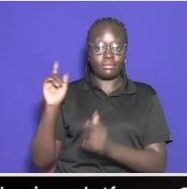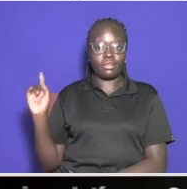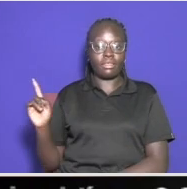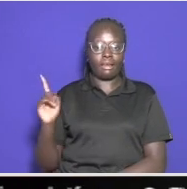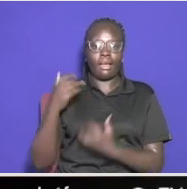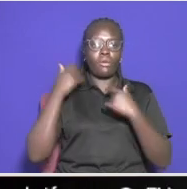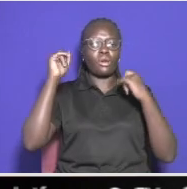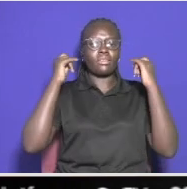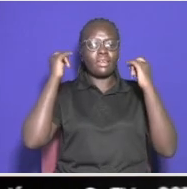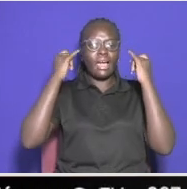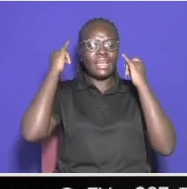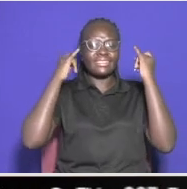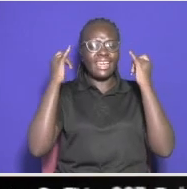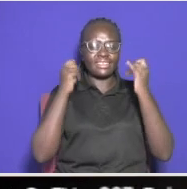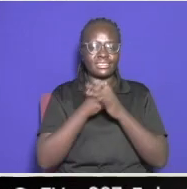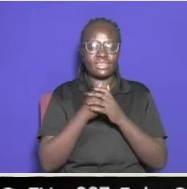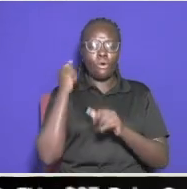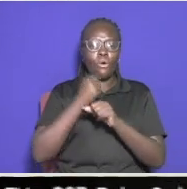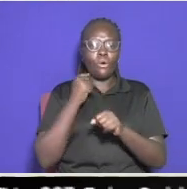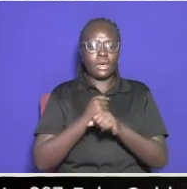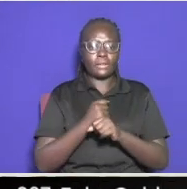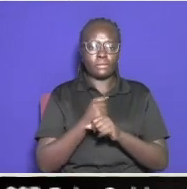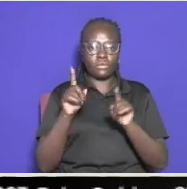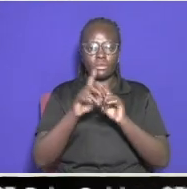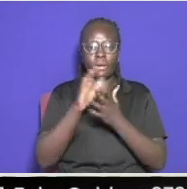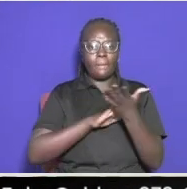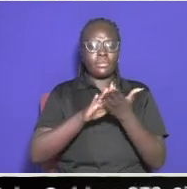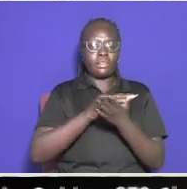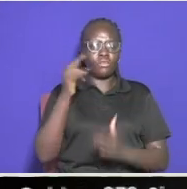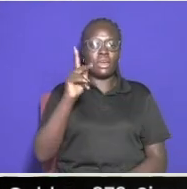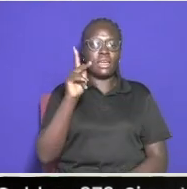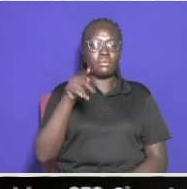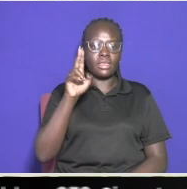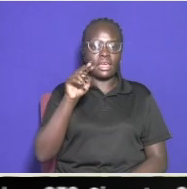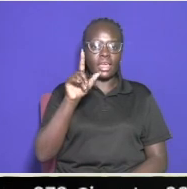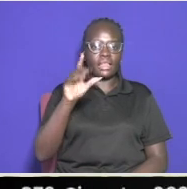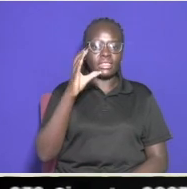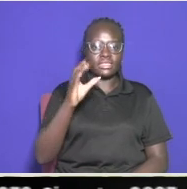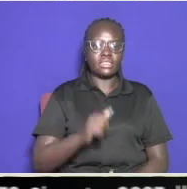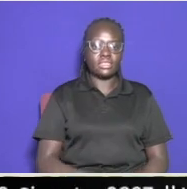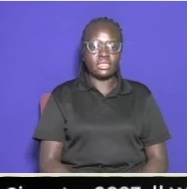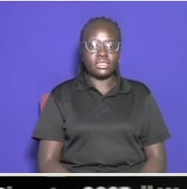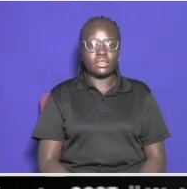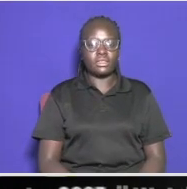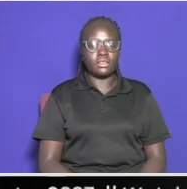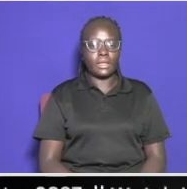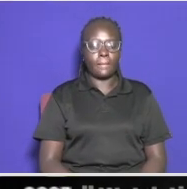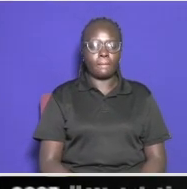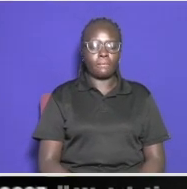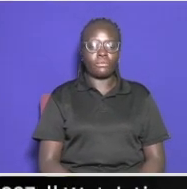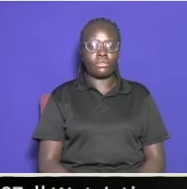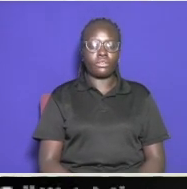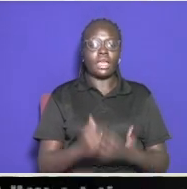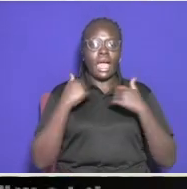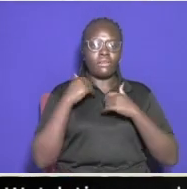with ideas. He really had to work. Even the basics of cake PLC, I didn't say that, but yeah, true. You have a big